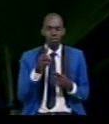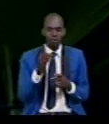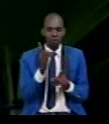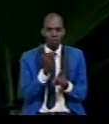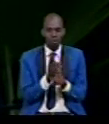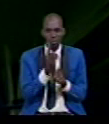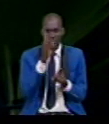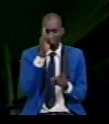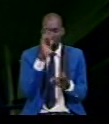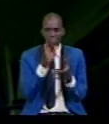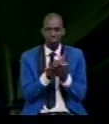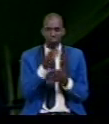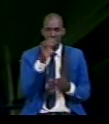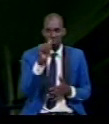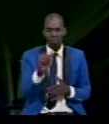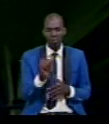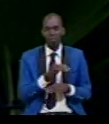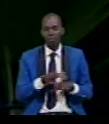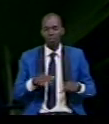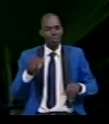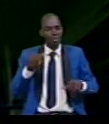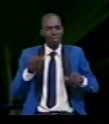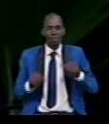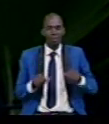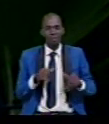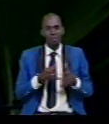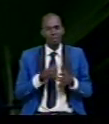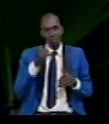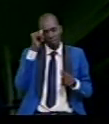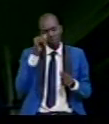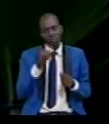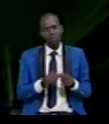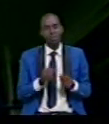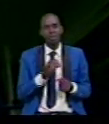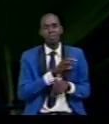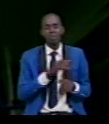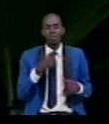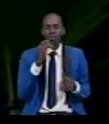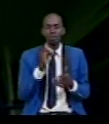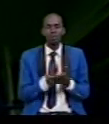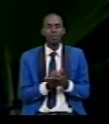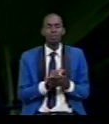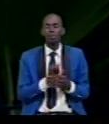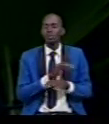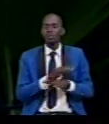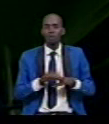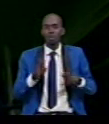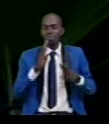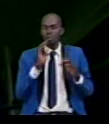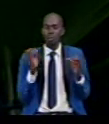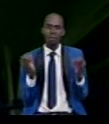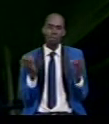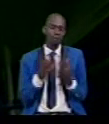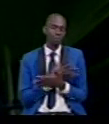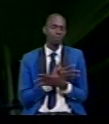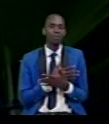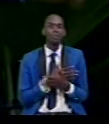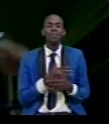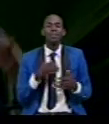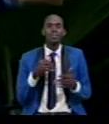out. You start coming out. Start coming out. Start coming out. Start coming out. Move